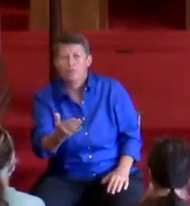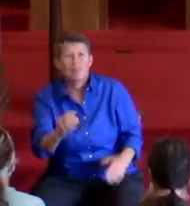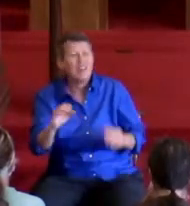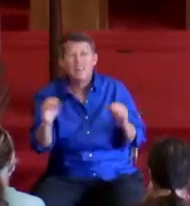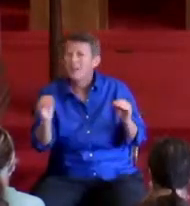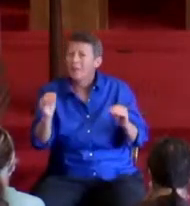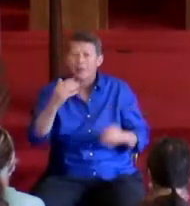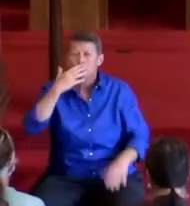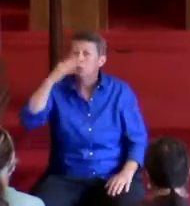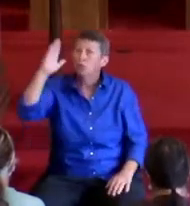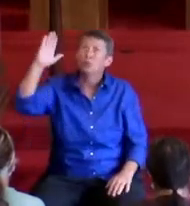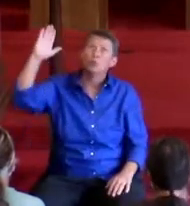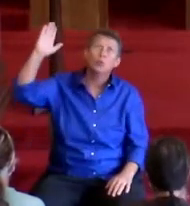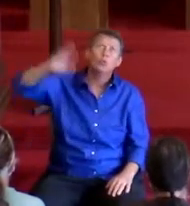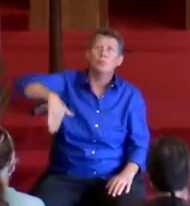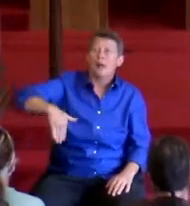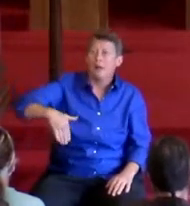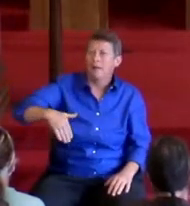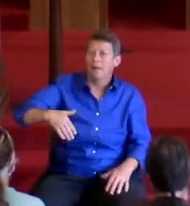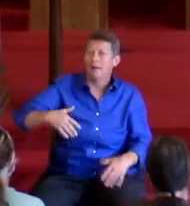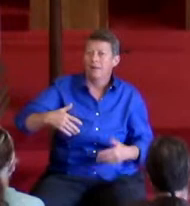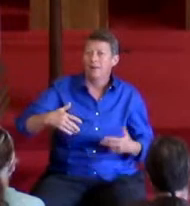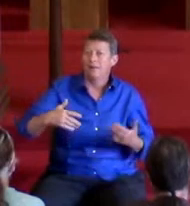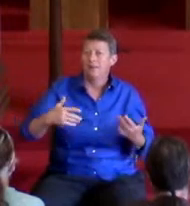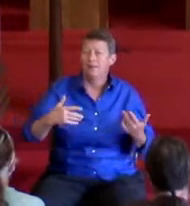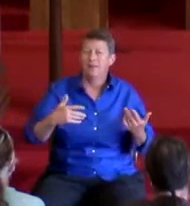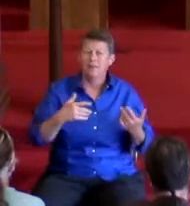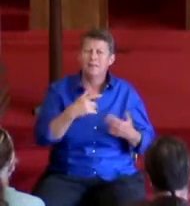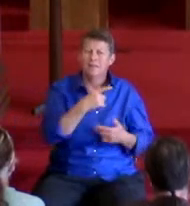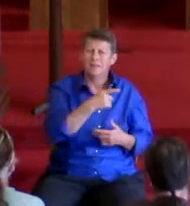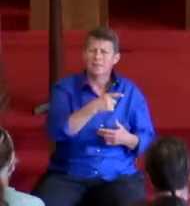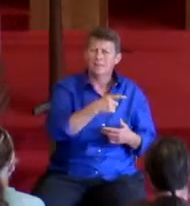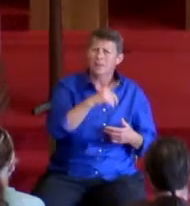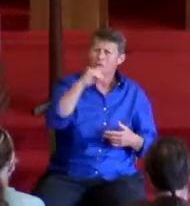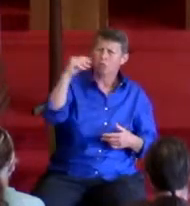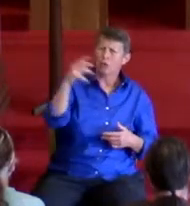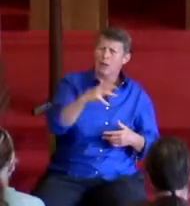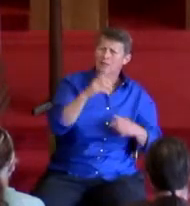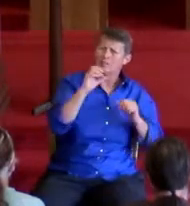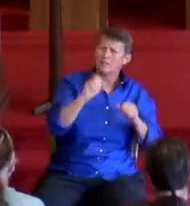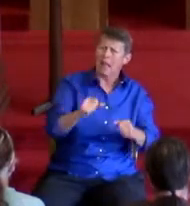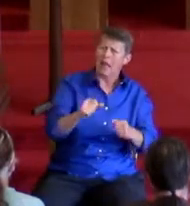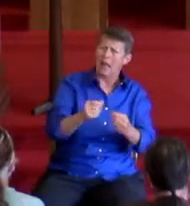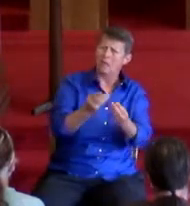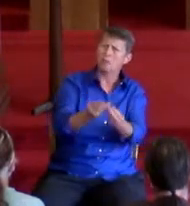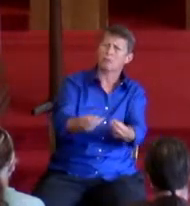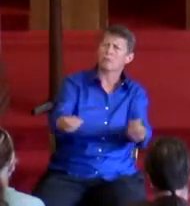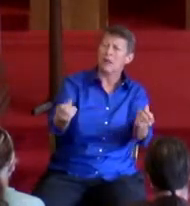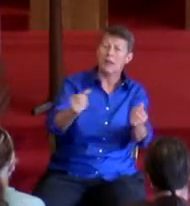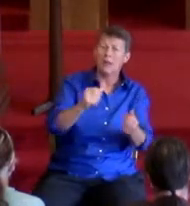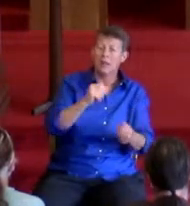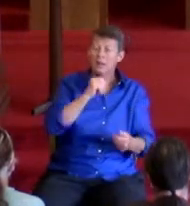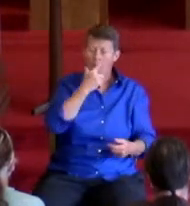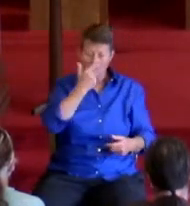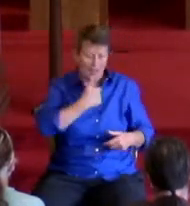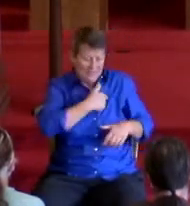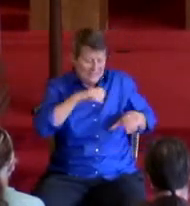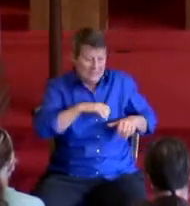so awful that it can't be redeemed by grace. Not because of the things we do to make up for